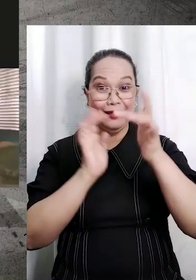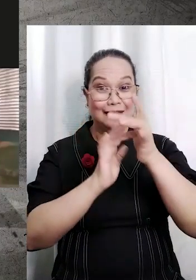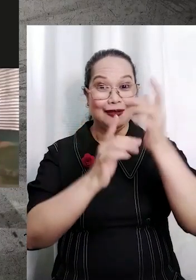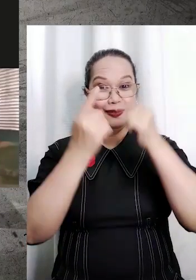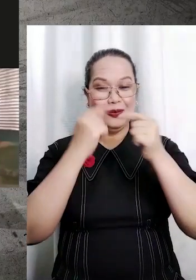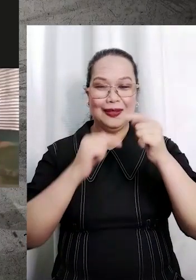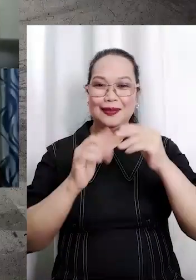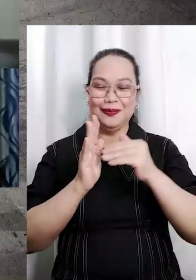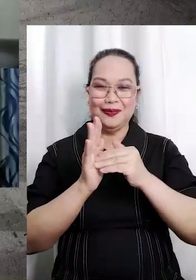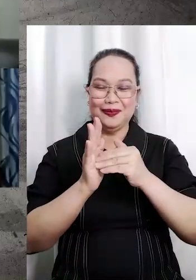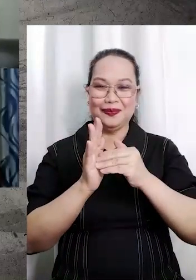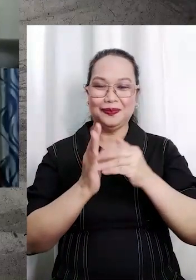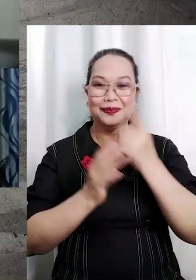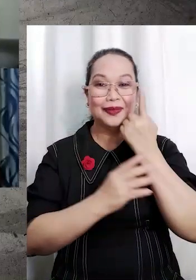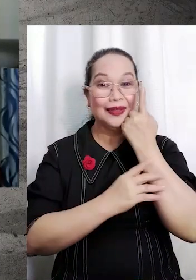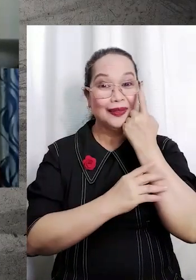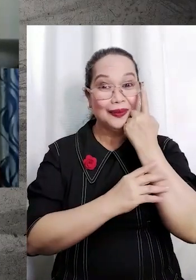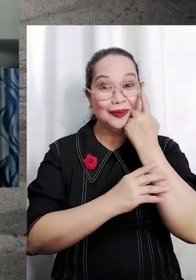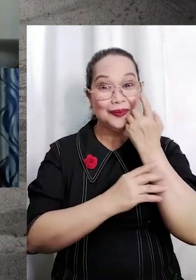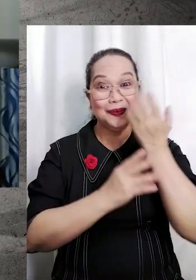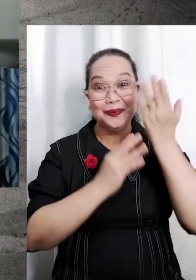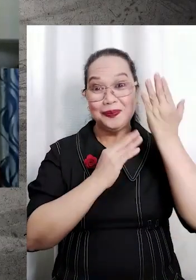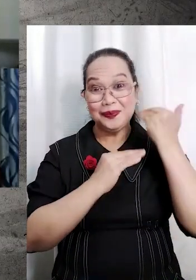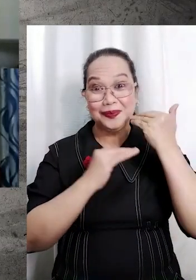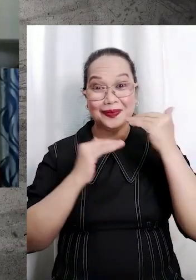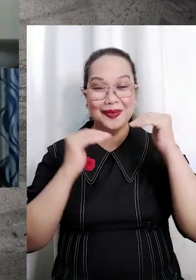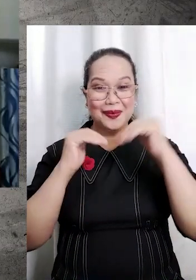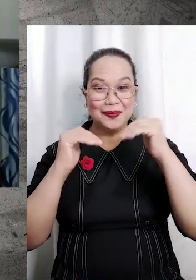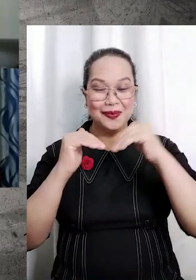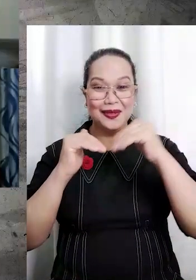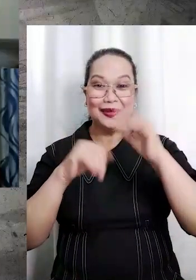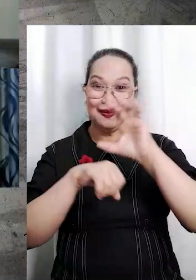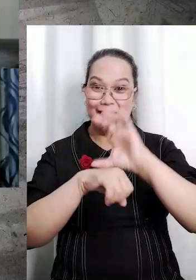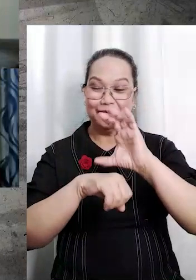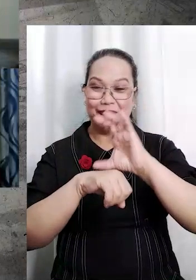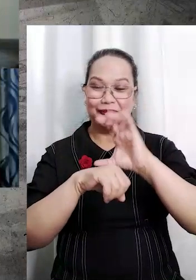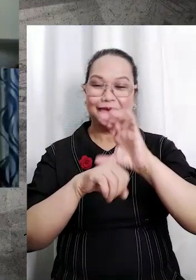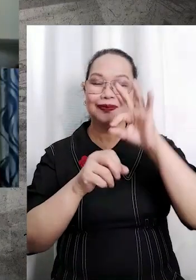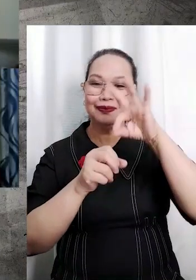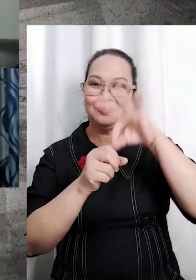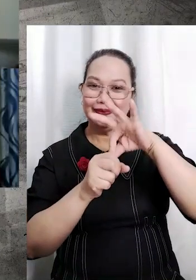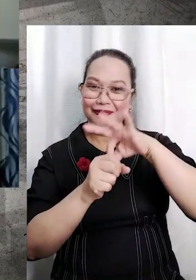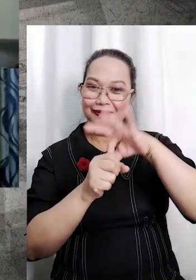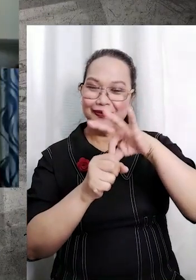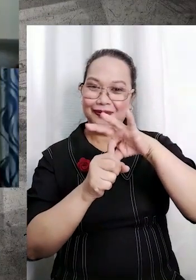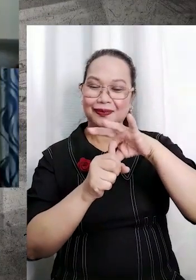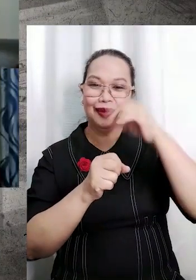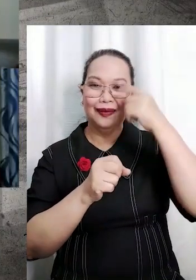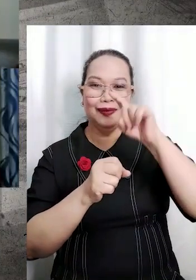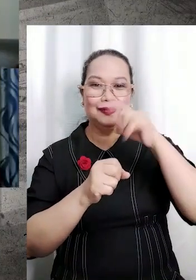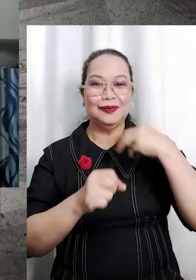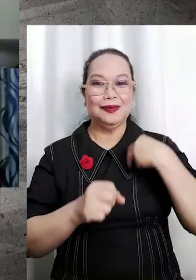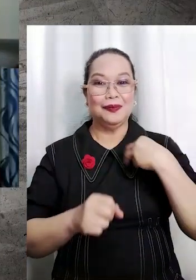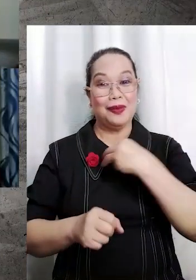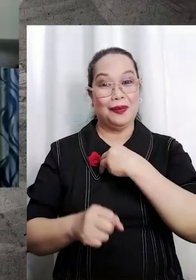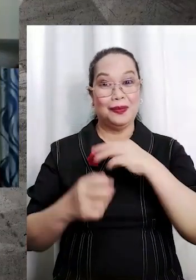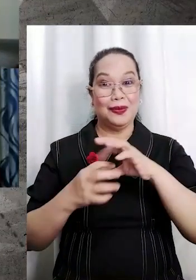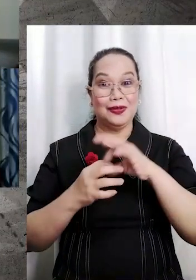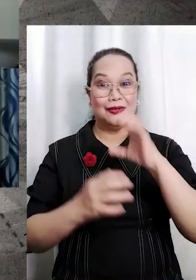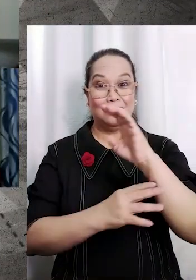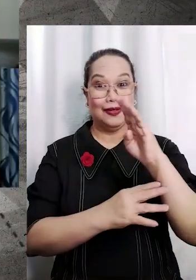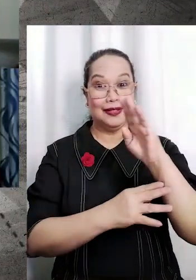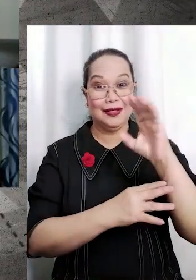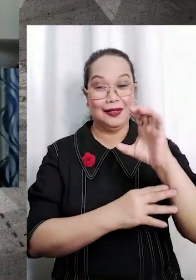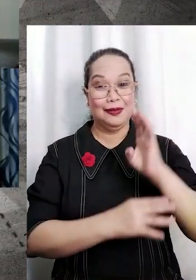until He comes. Kamakailan po sa ating congregational meeting ay pinili at inalal natin ang magiging